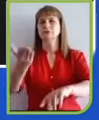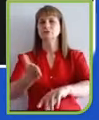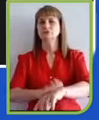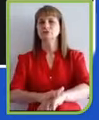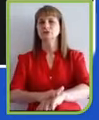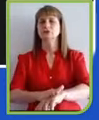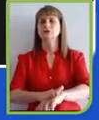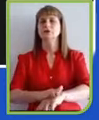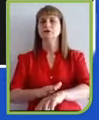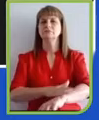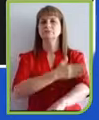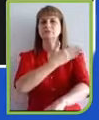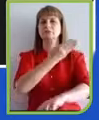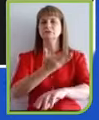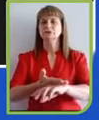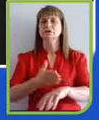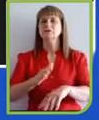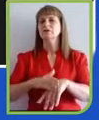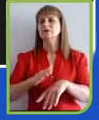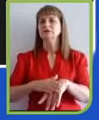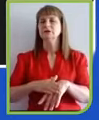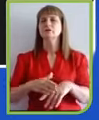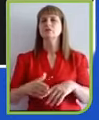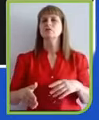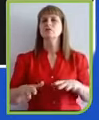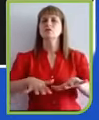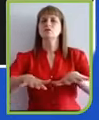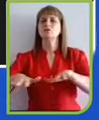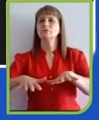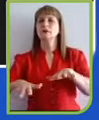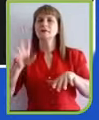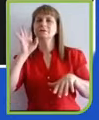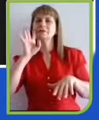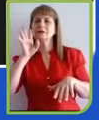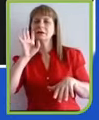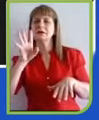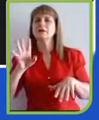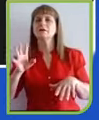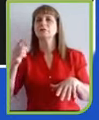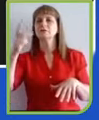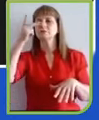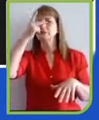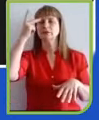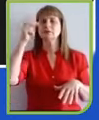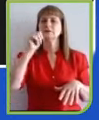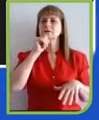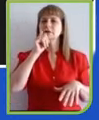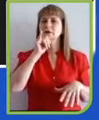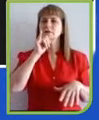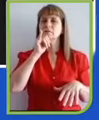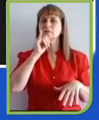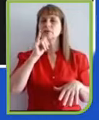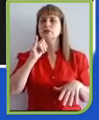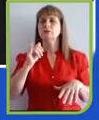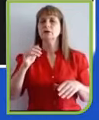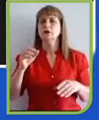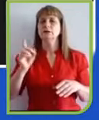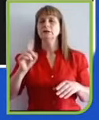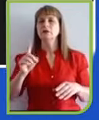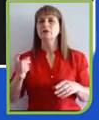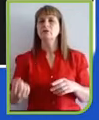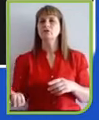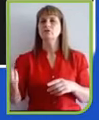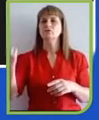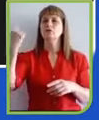strengthen important movements such as, for example, the movement Não Volte, the hashtag Não Volte of the Pacto